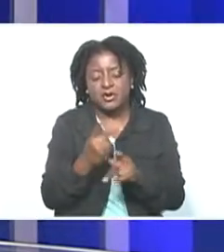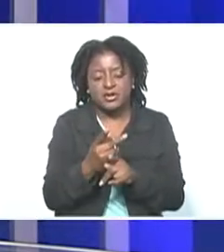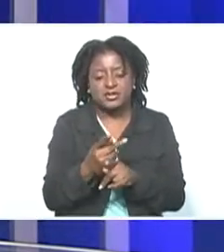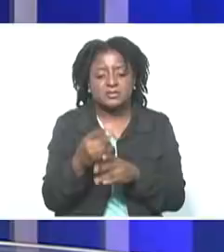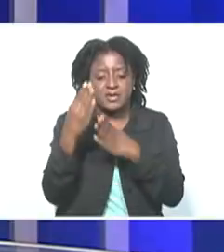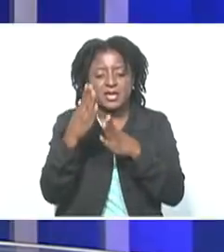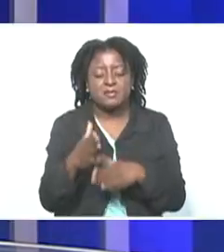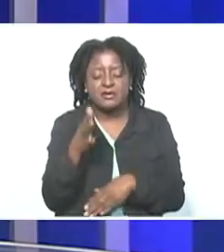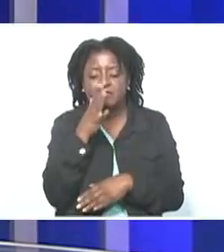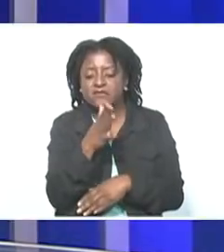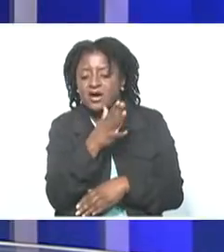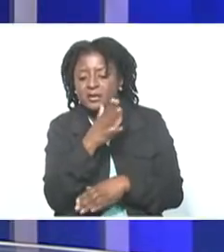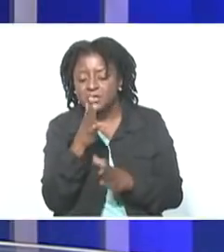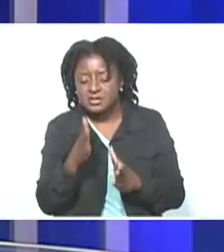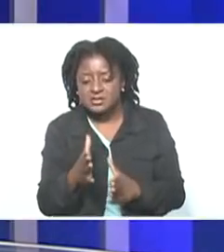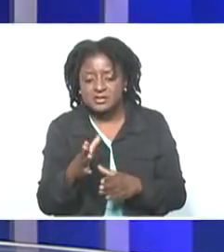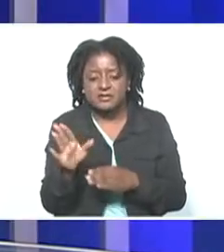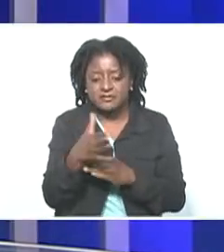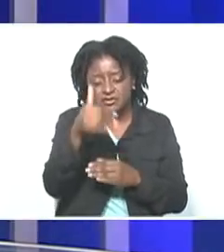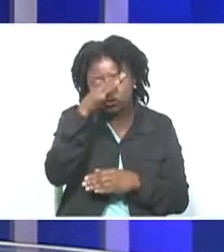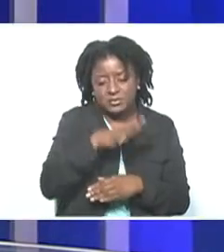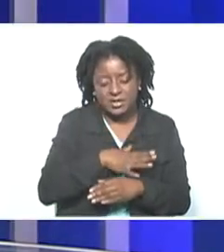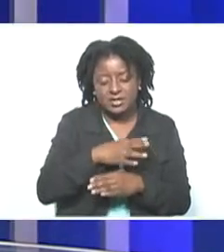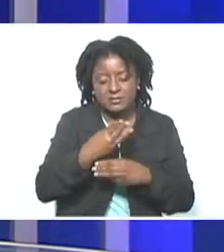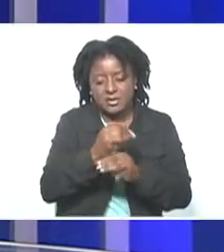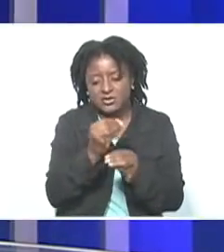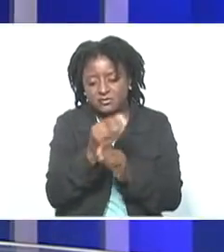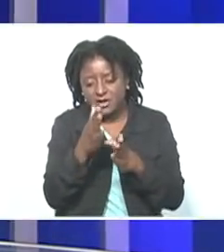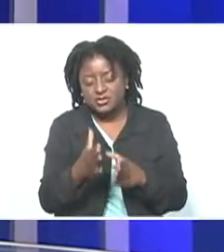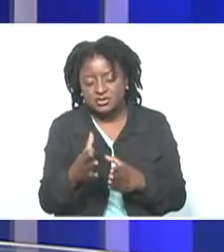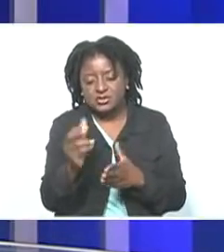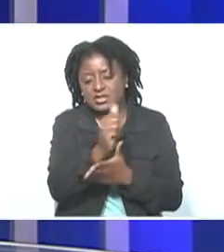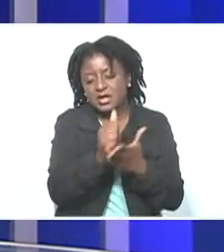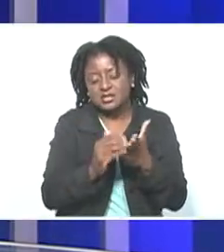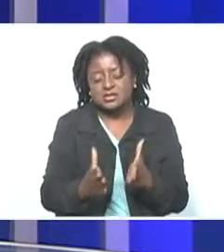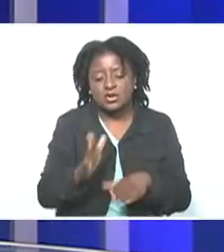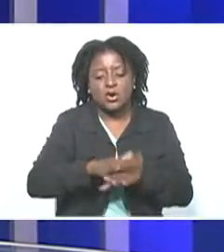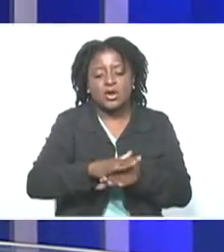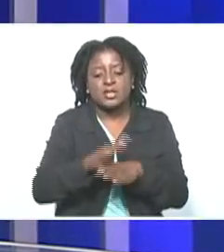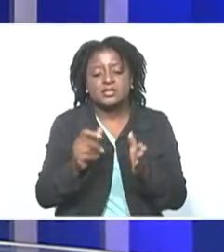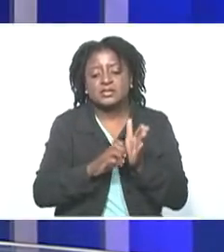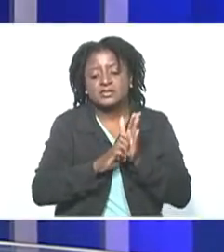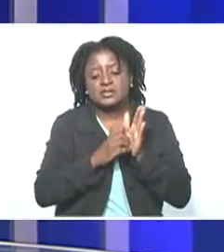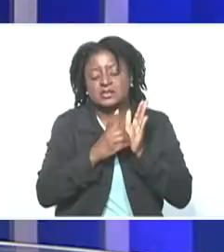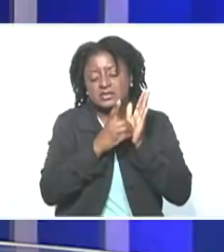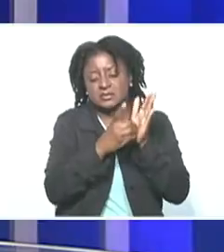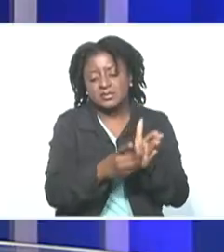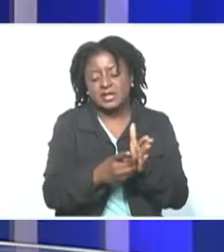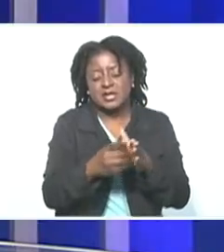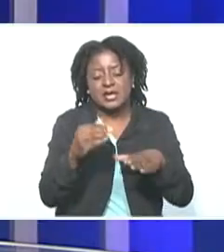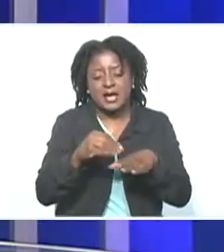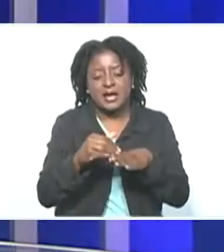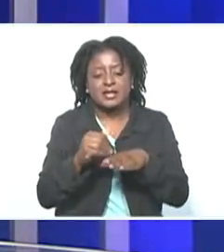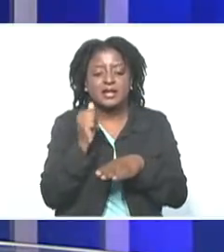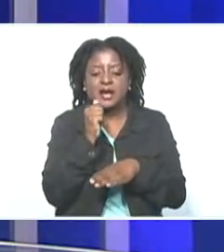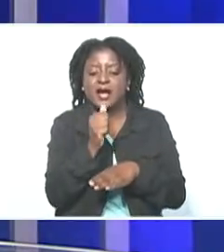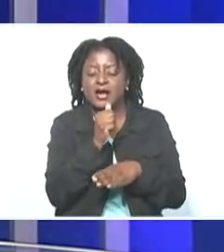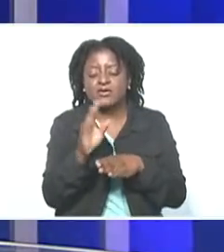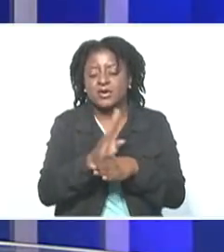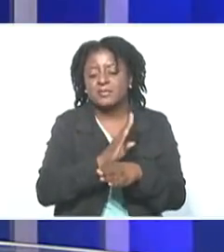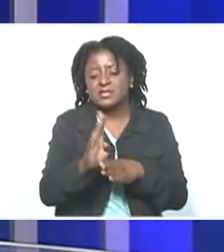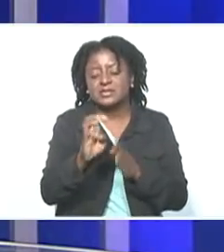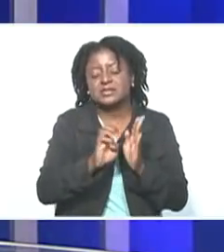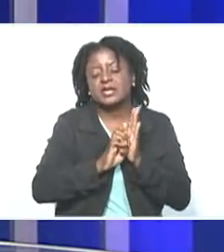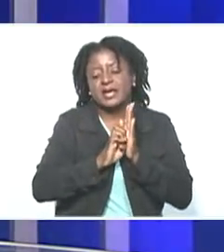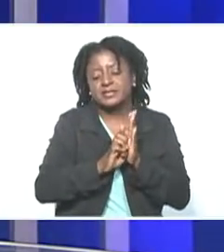fishermen, manufacturers, and artisans were all on display at the Ministry of Agriculture and Marine Resources annual Agribusiness